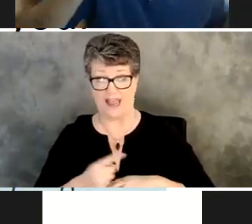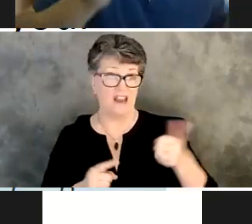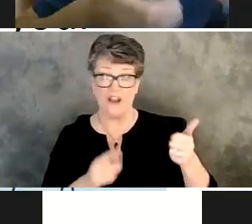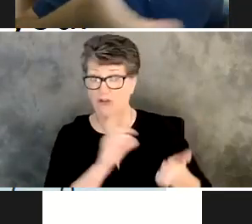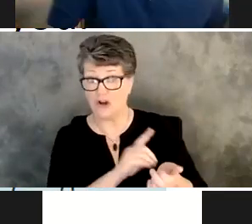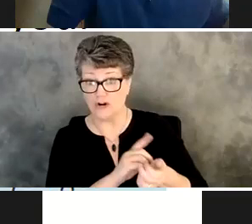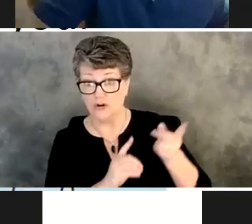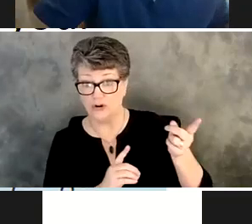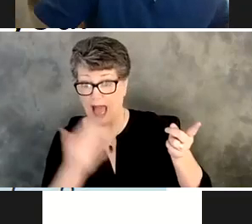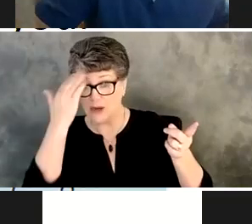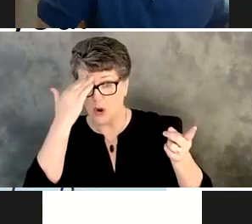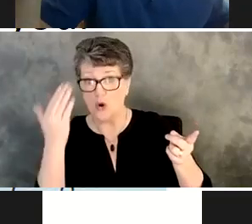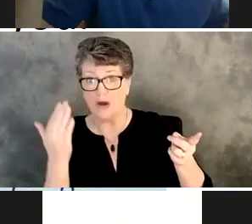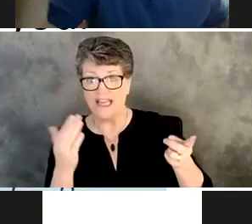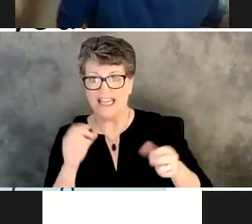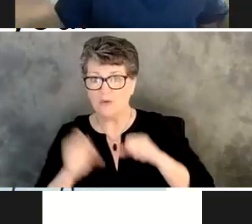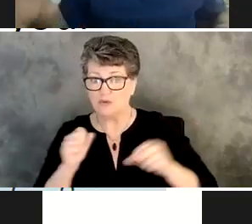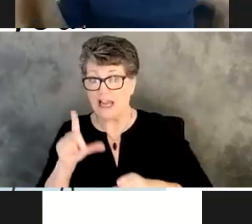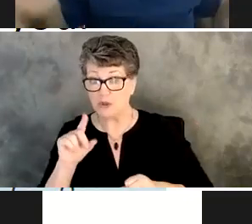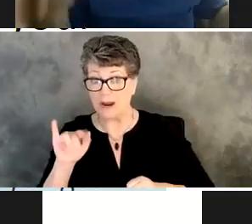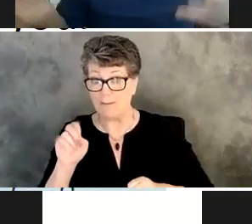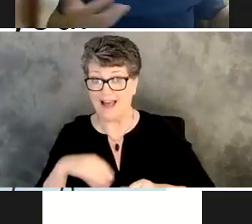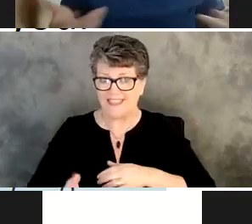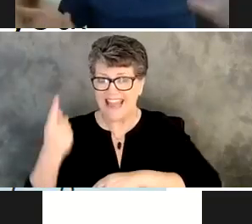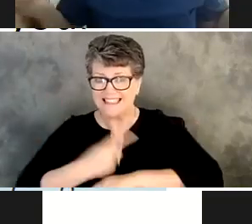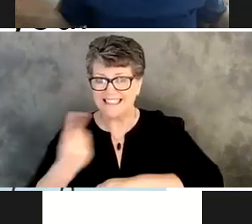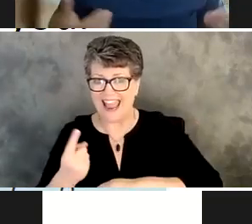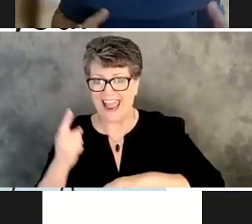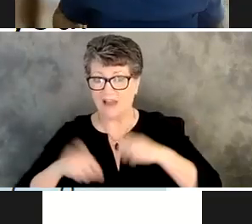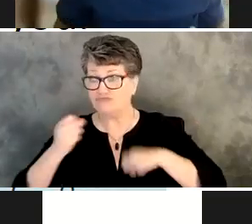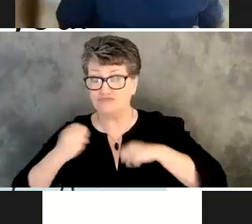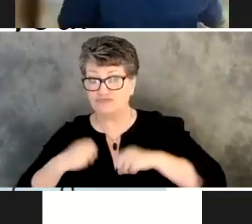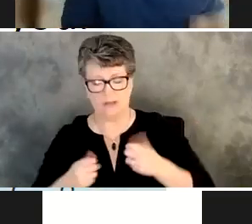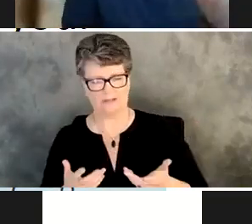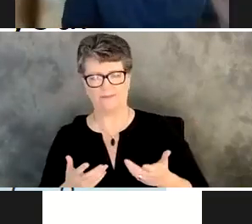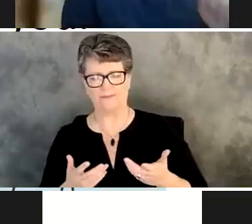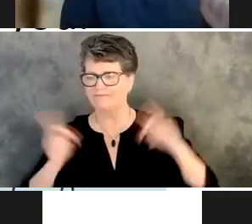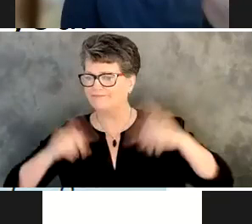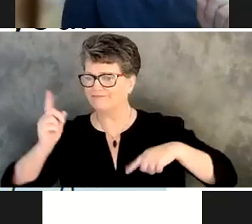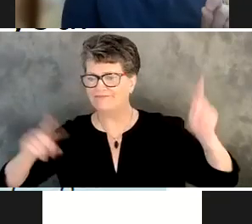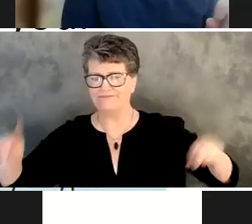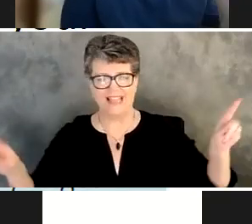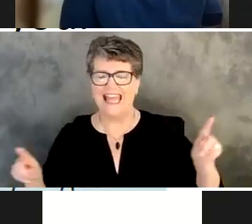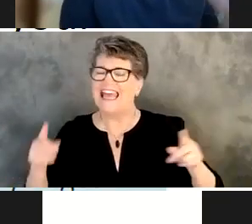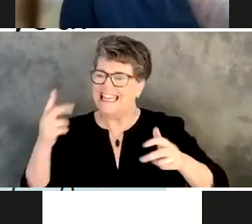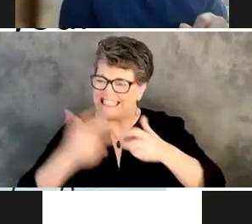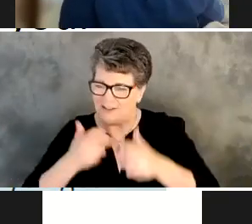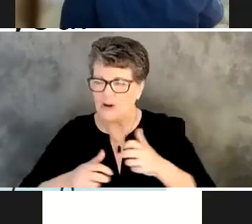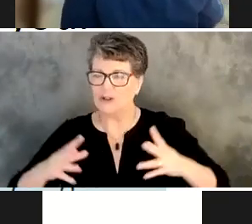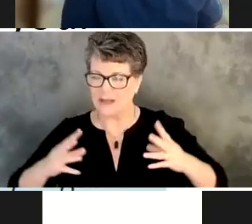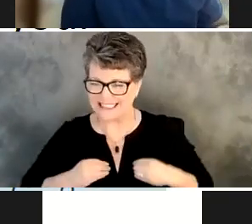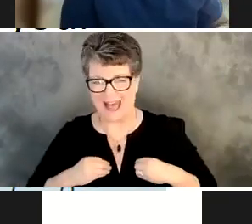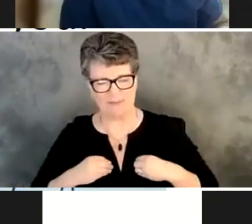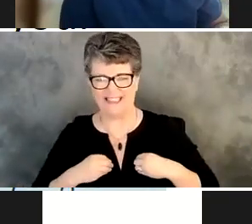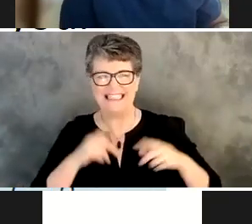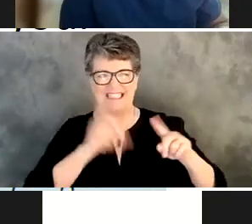doctor who was able to ride 20 miles the next day, right? So it really is, I know it's difficult to accept that there's a randomness